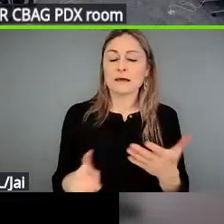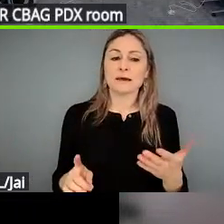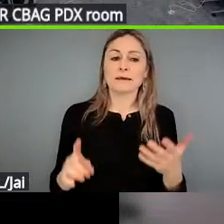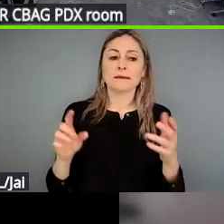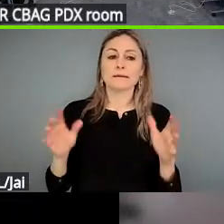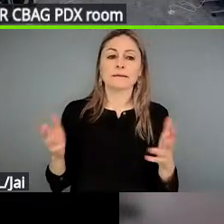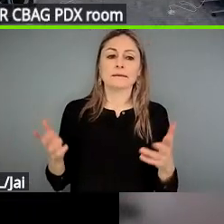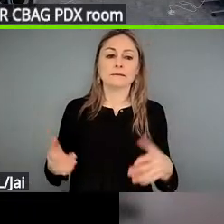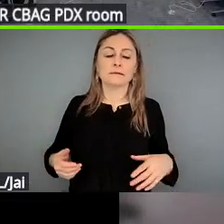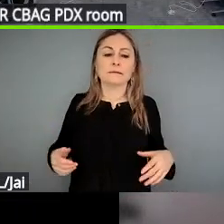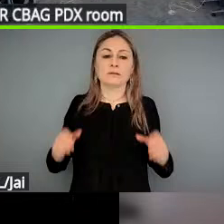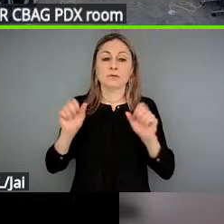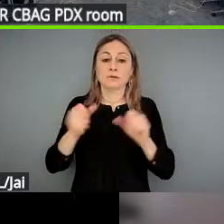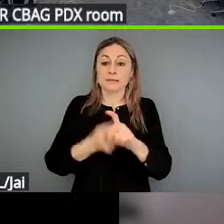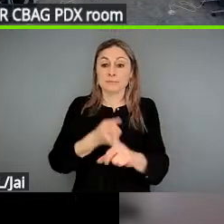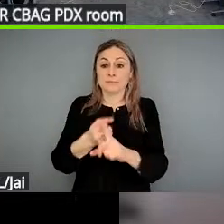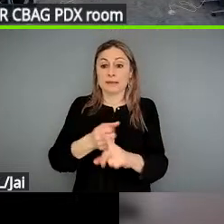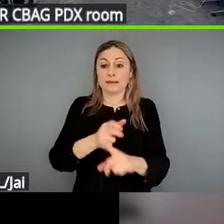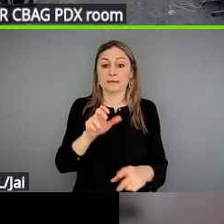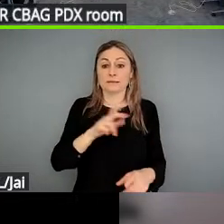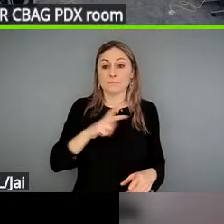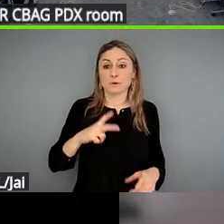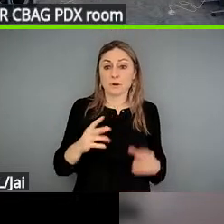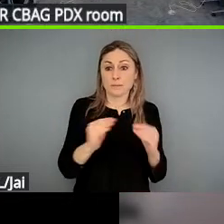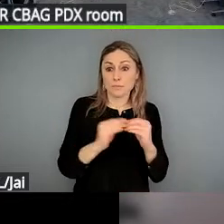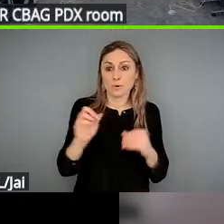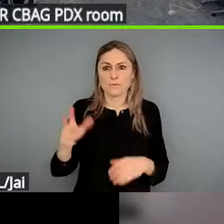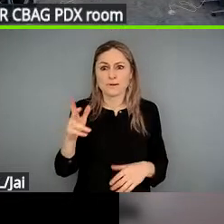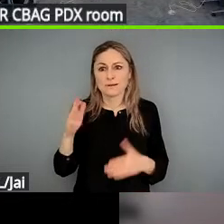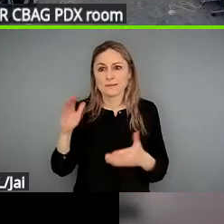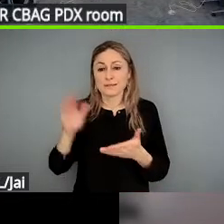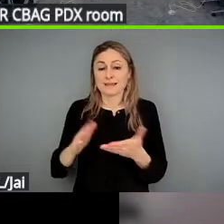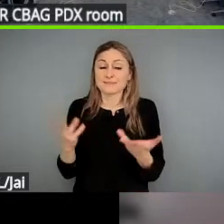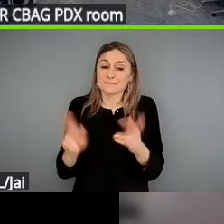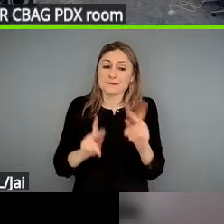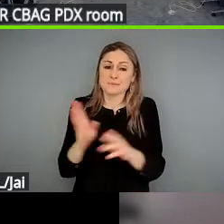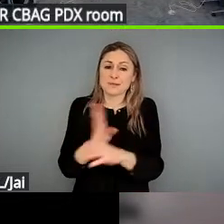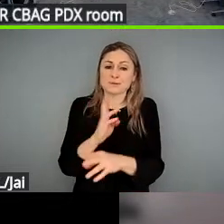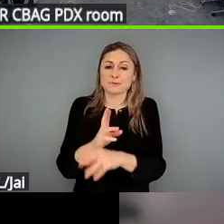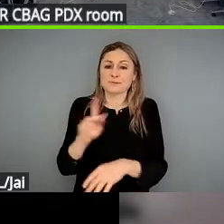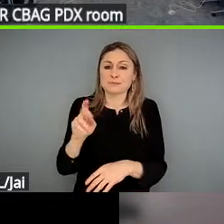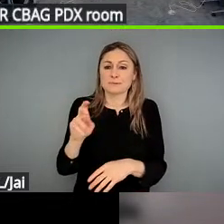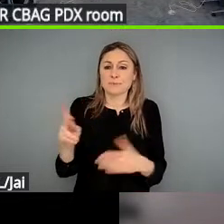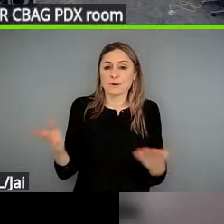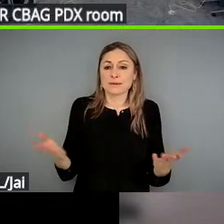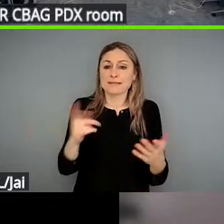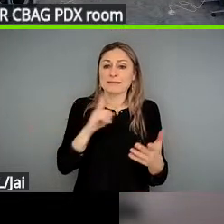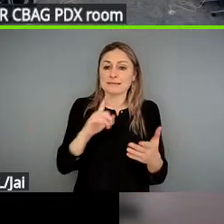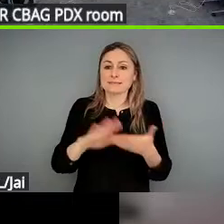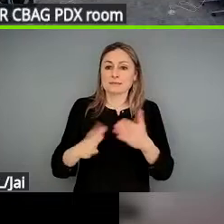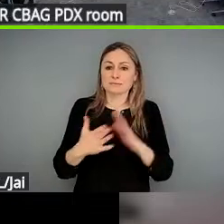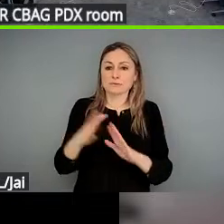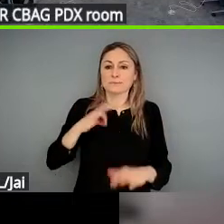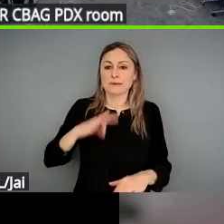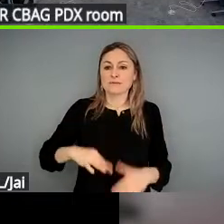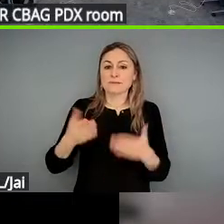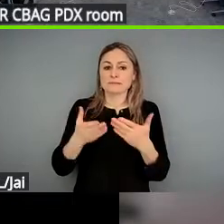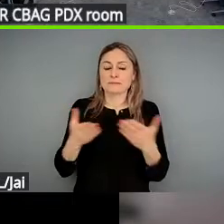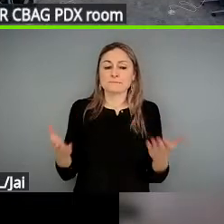either impact the park more or less. And that's important for people using the park. So it really is a community benefits thing.